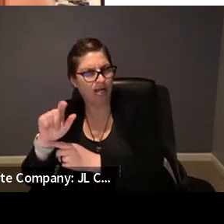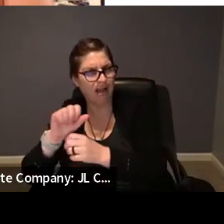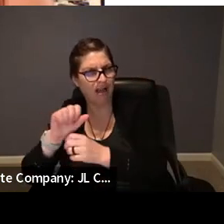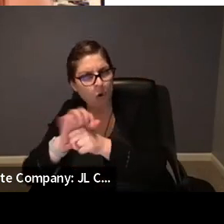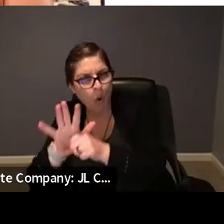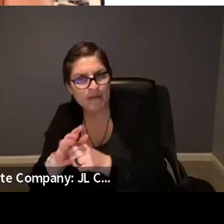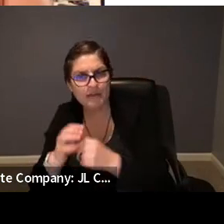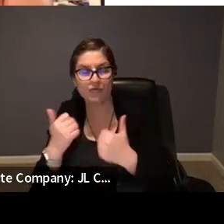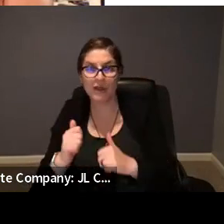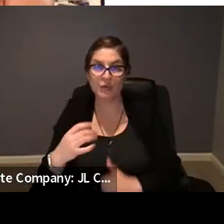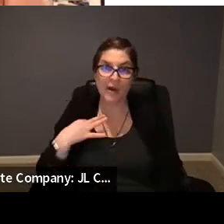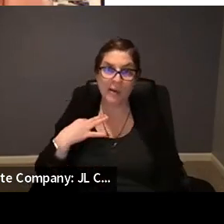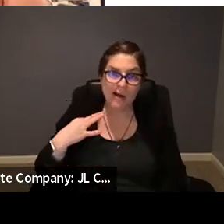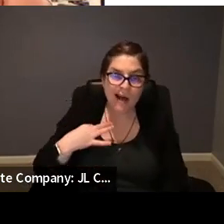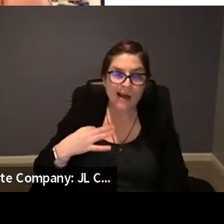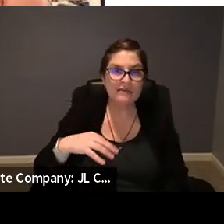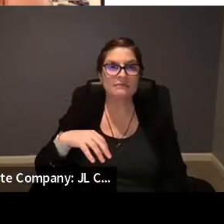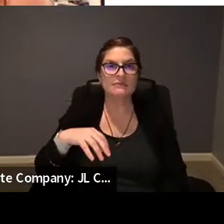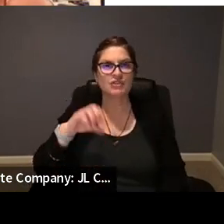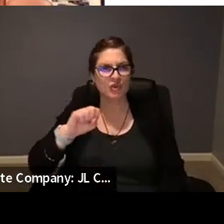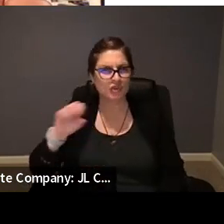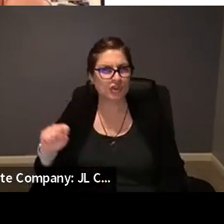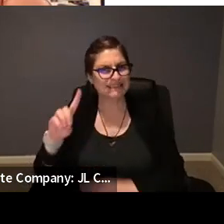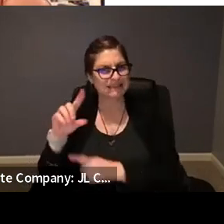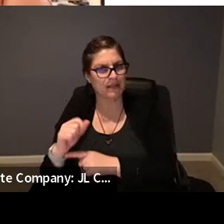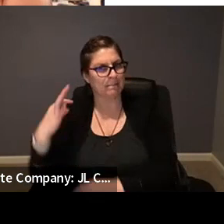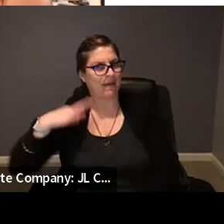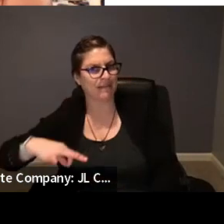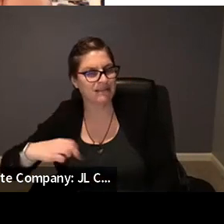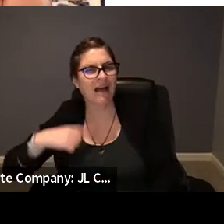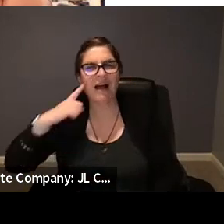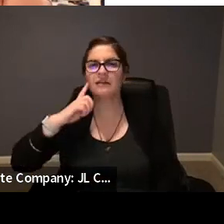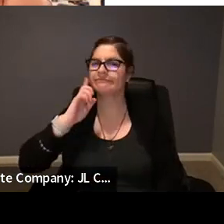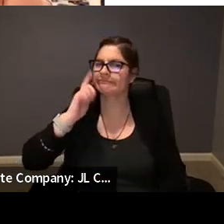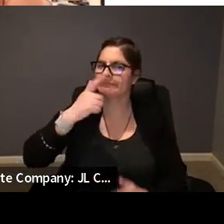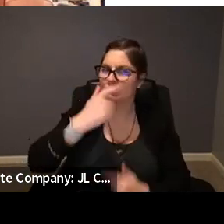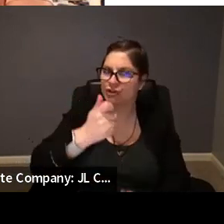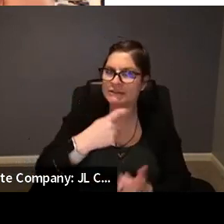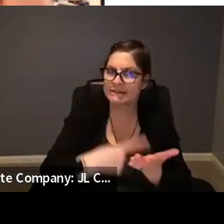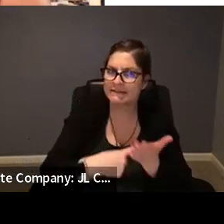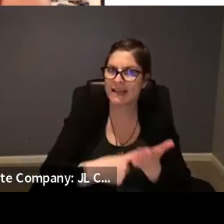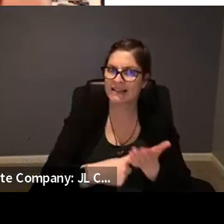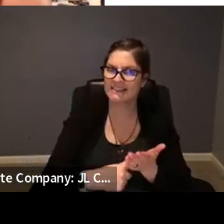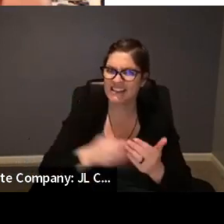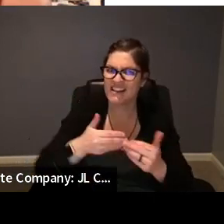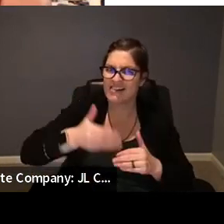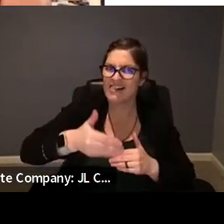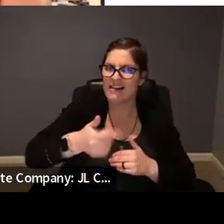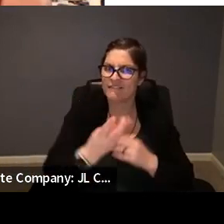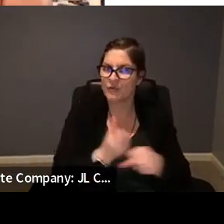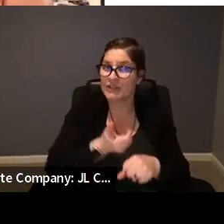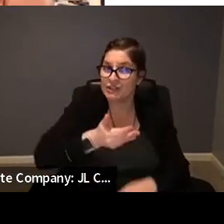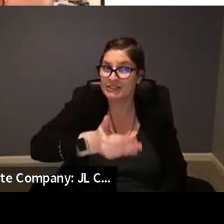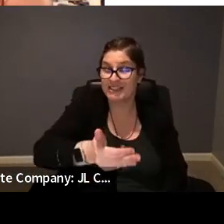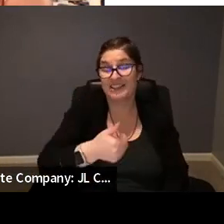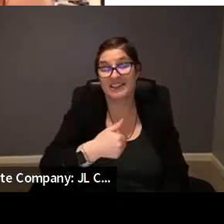Social Security disability benefits. You know, and I think that that's going to be an interesting discussion to have over the next couple of years, unfortunately,